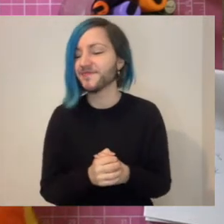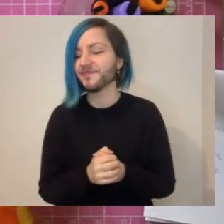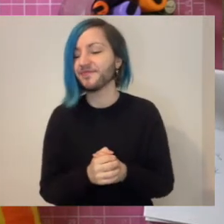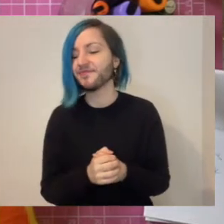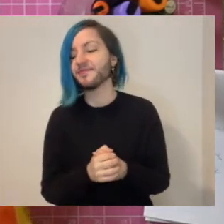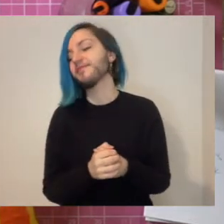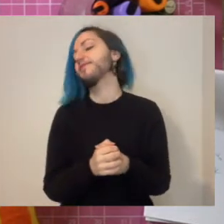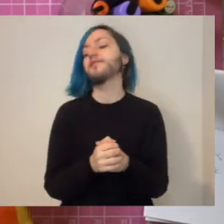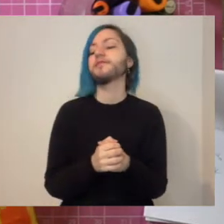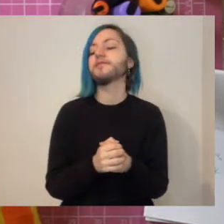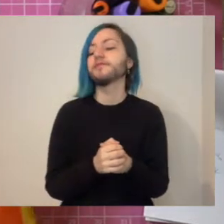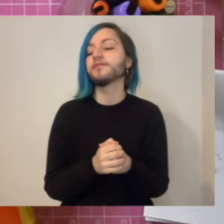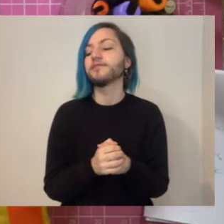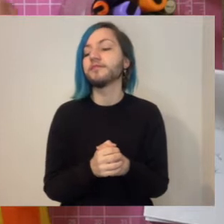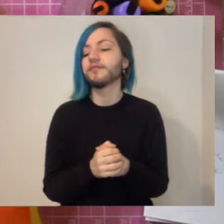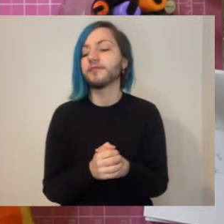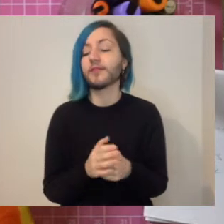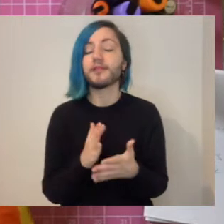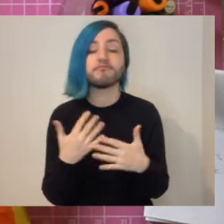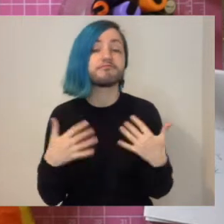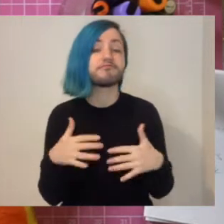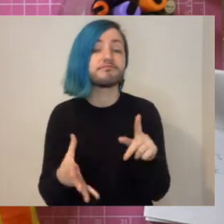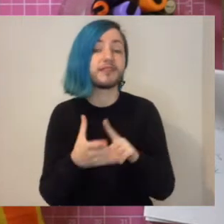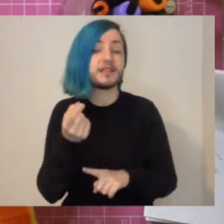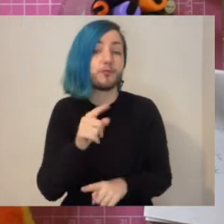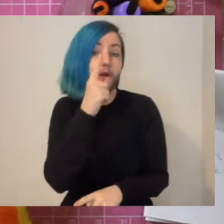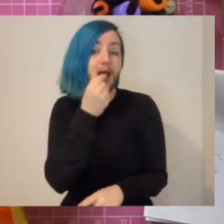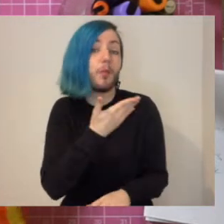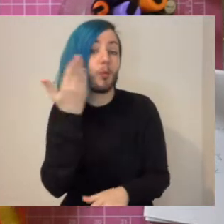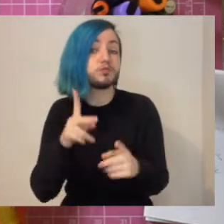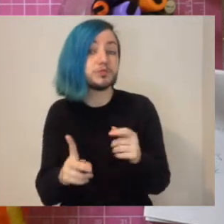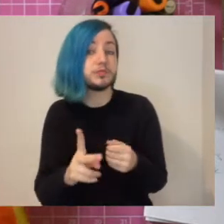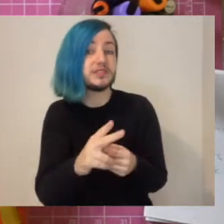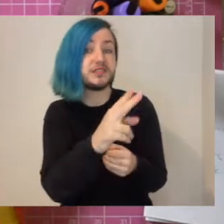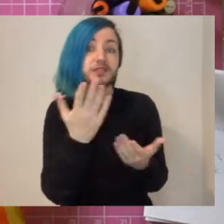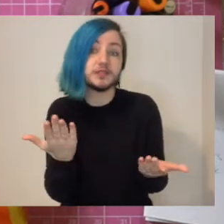then, you know, it's amazing what can be achieved without scissors.